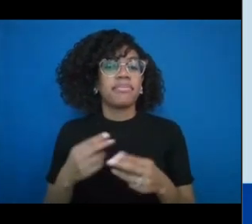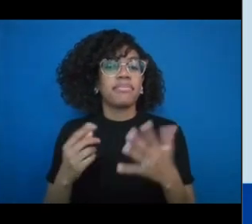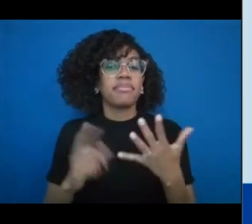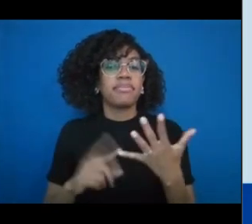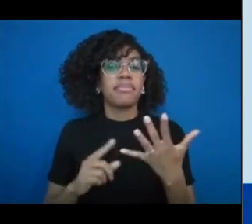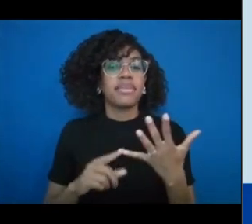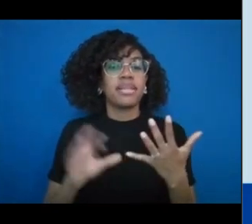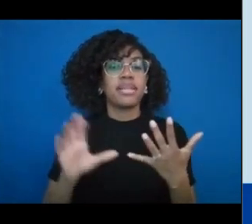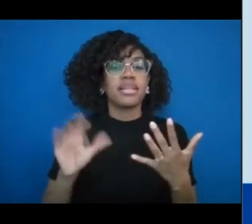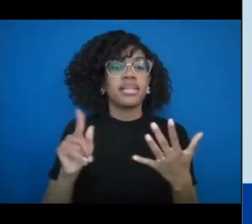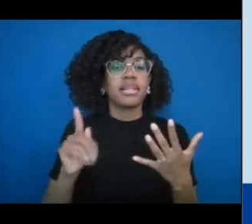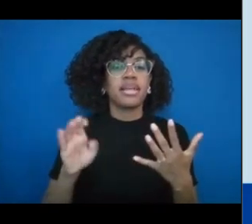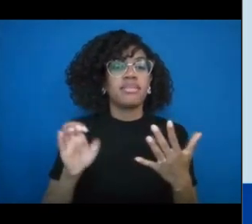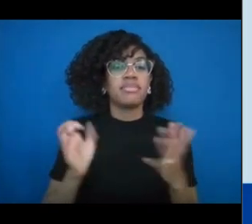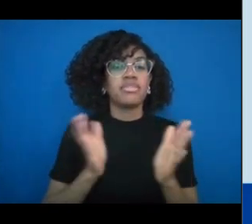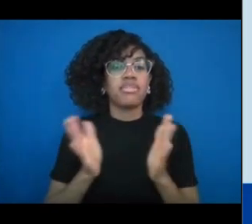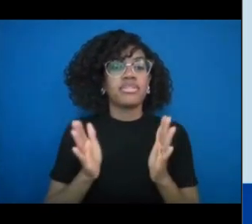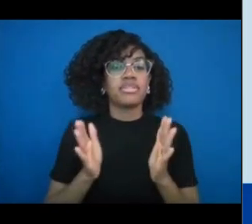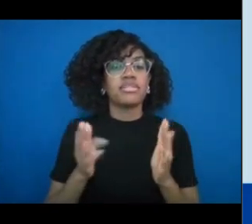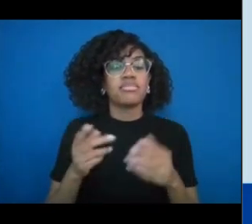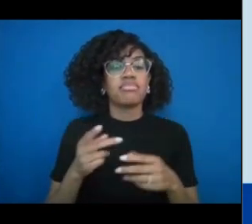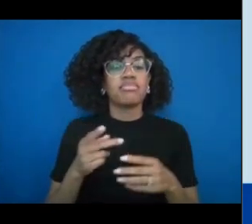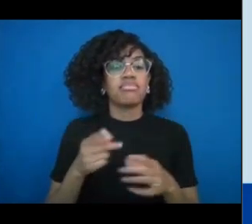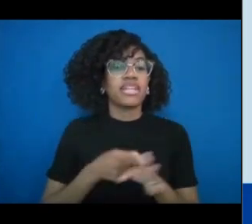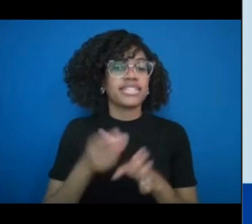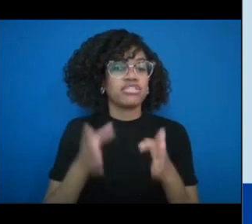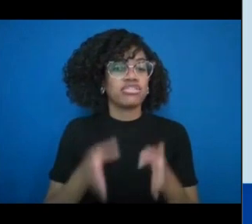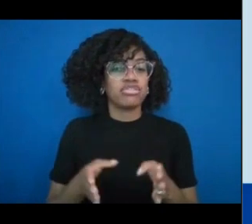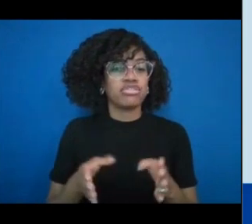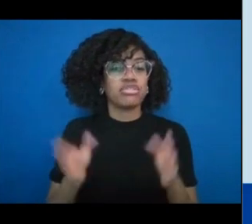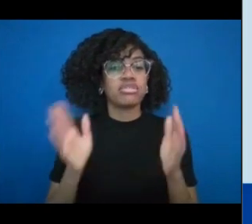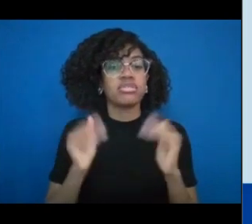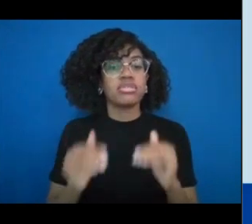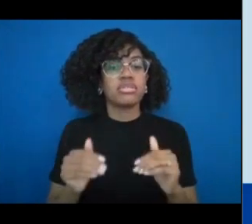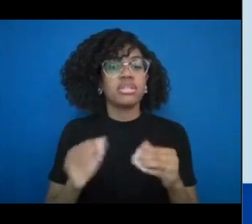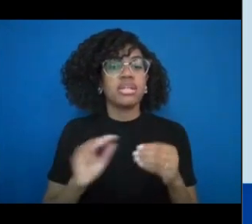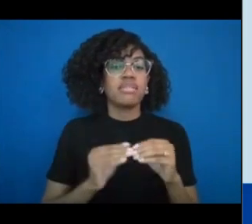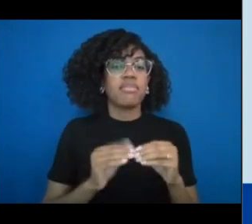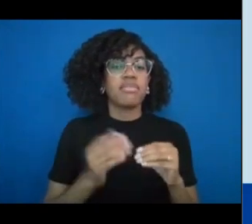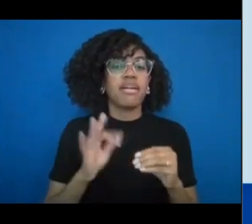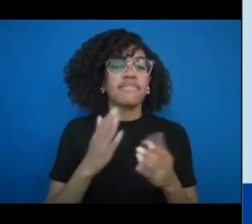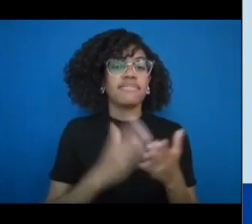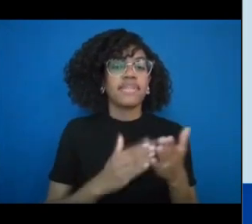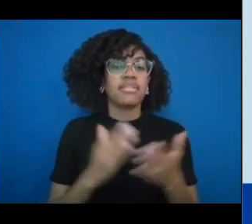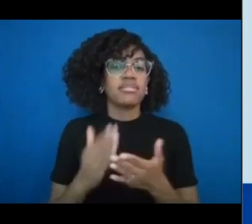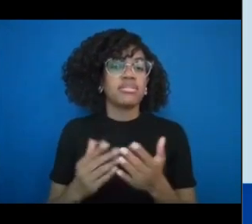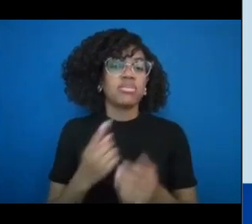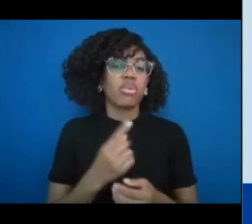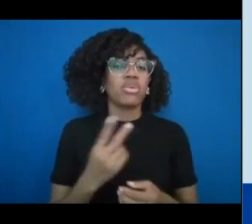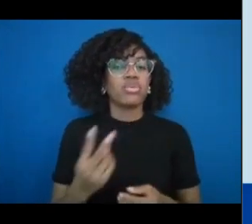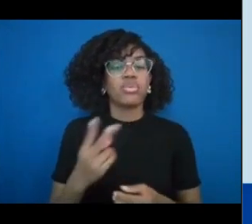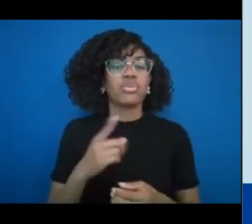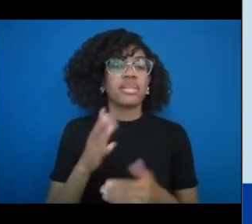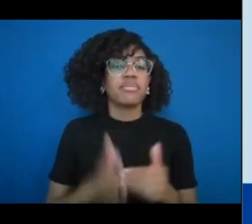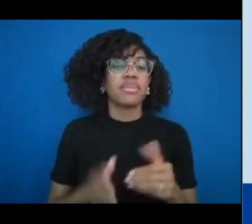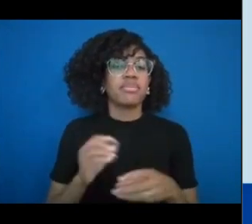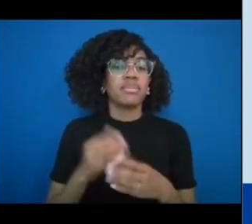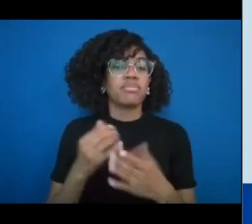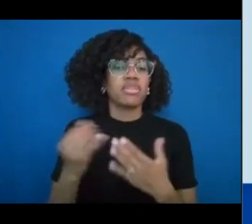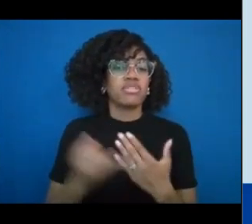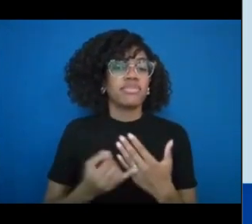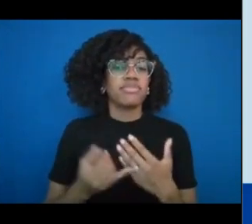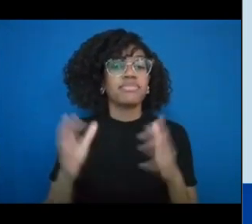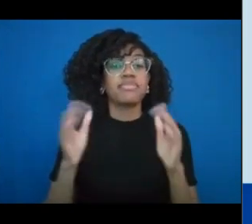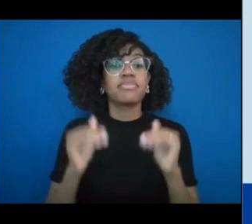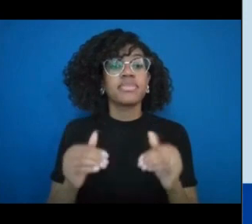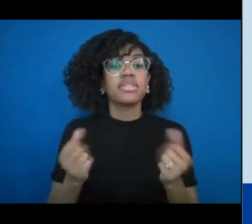practitioner. The number of phases, 1 or 2, to be completed within the scope of the project. How much money you're going to